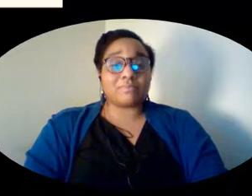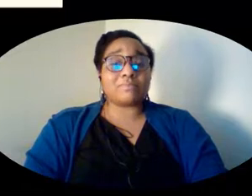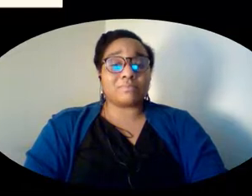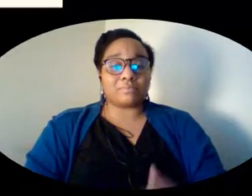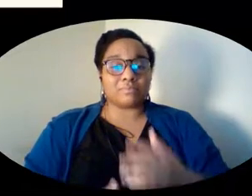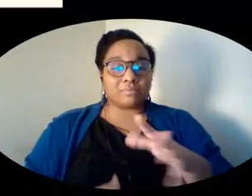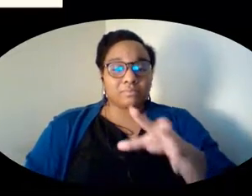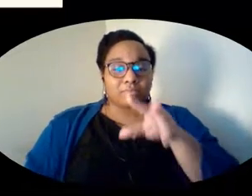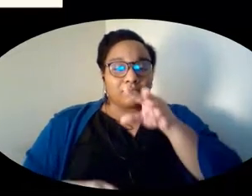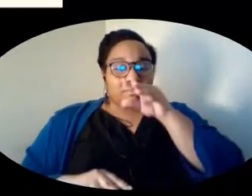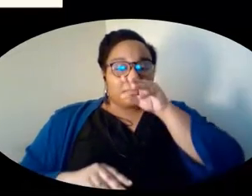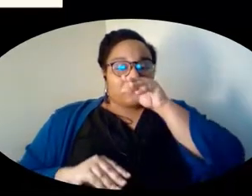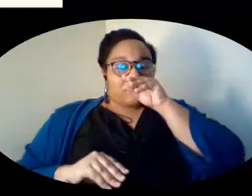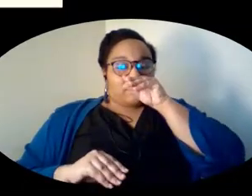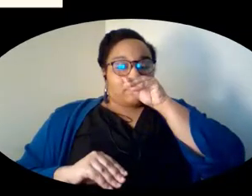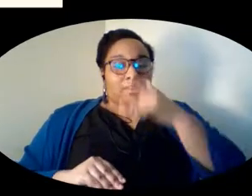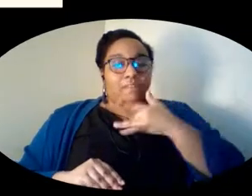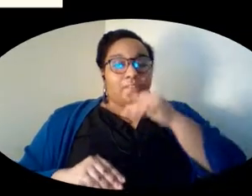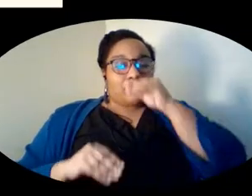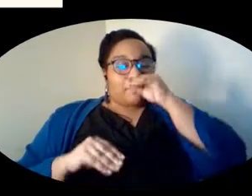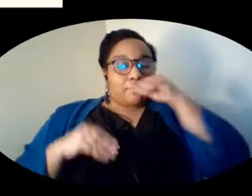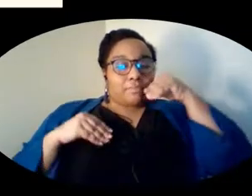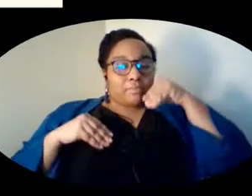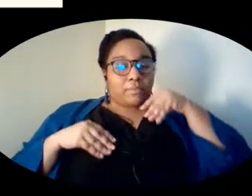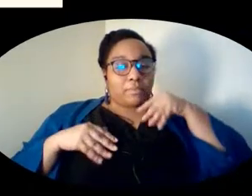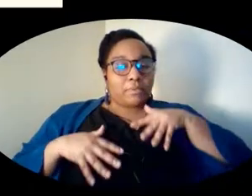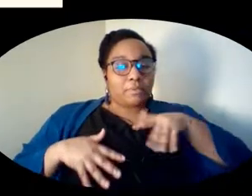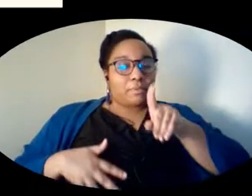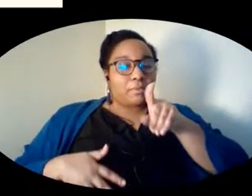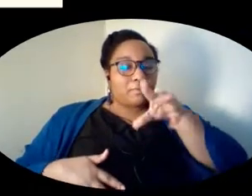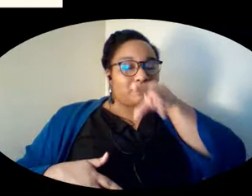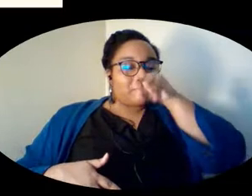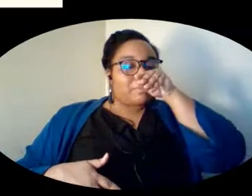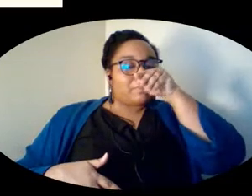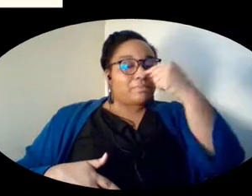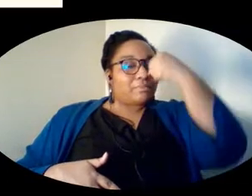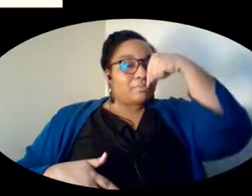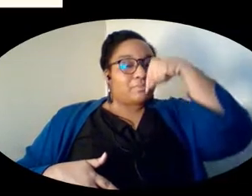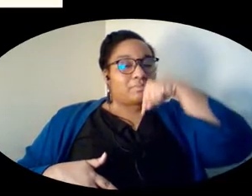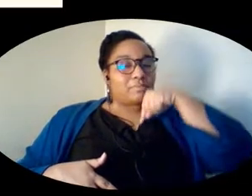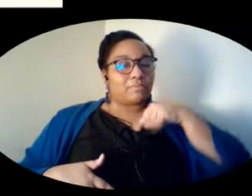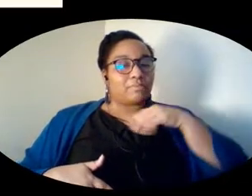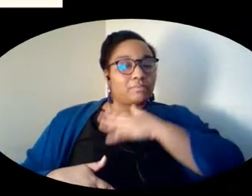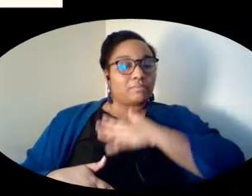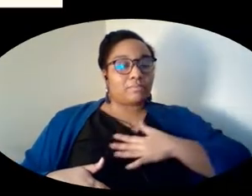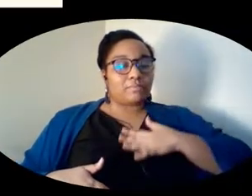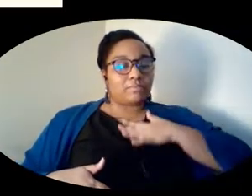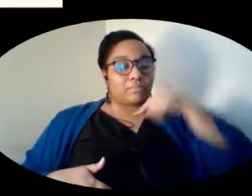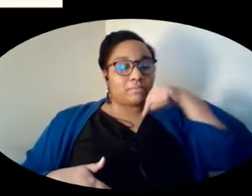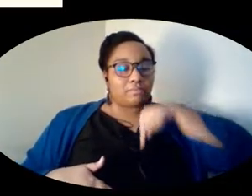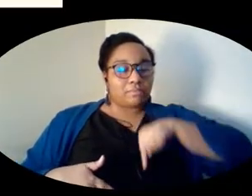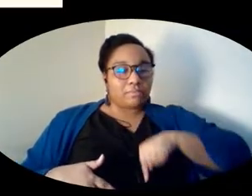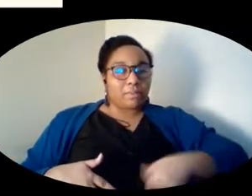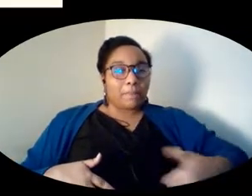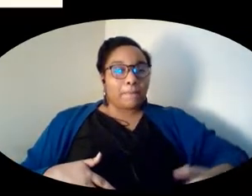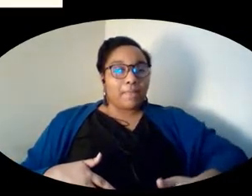As you breathe in, feel how air moves through your nose, down through your chest, and down